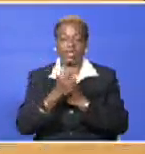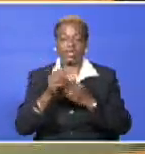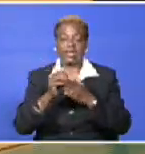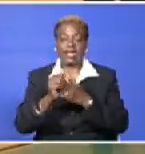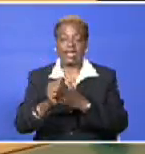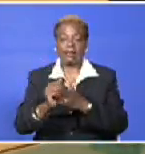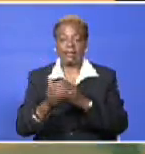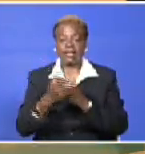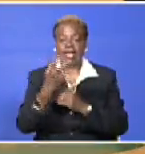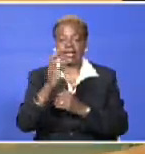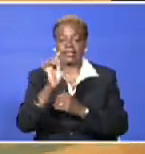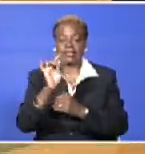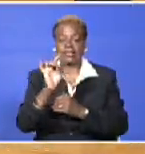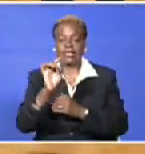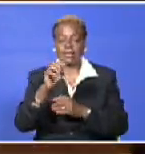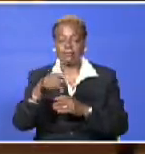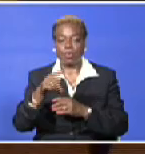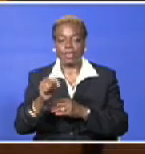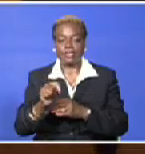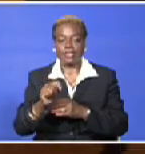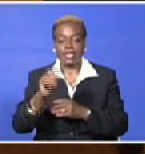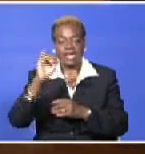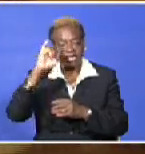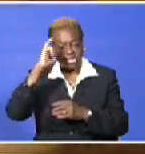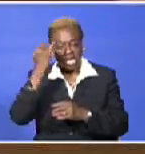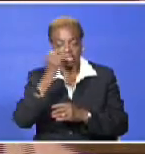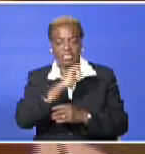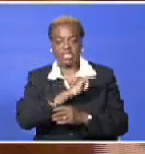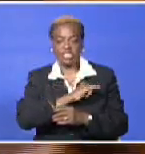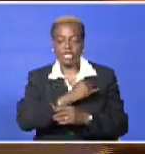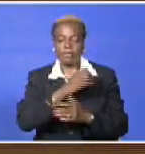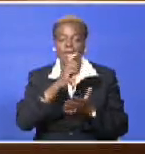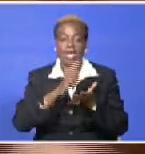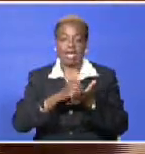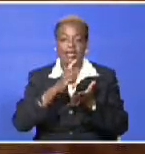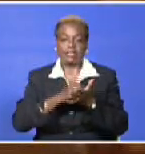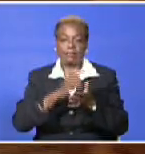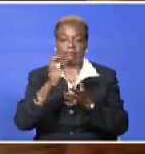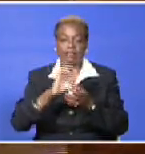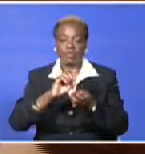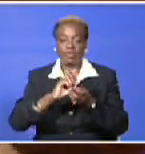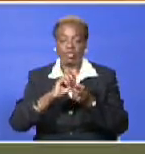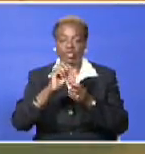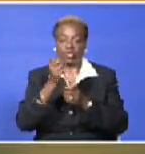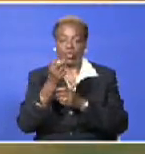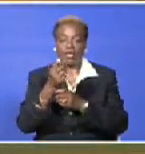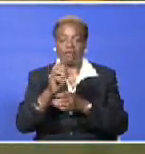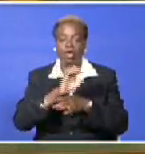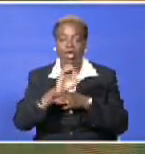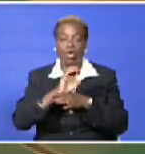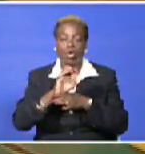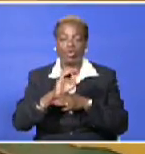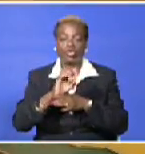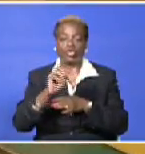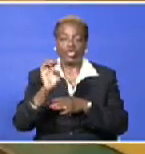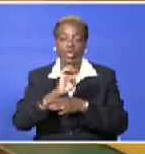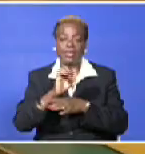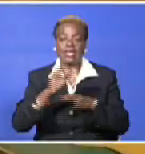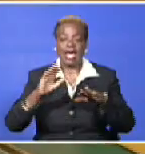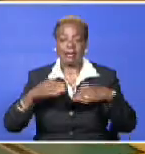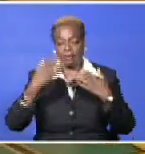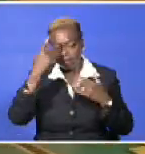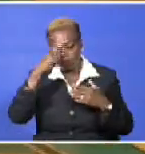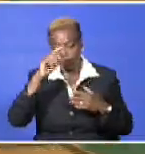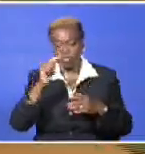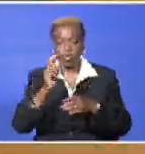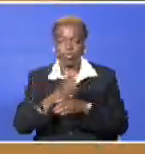Fort's 18 points. Jackson Jacob also in double figures with 12. Coach Ewing happy with the win.